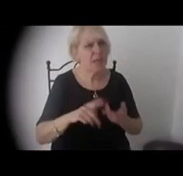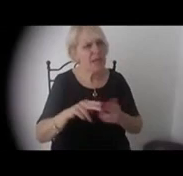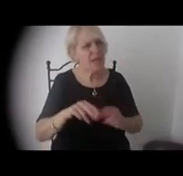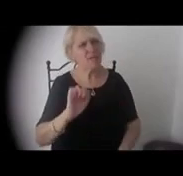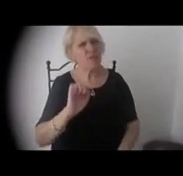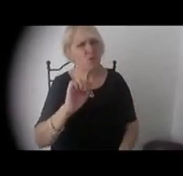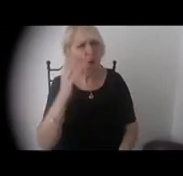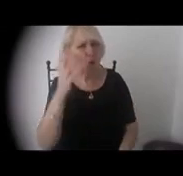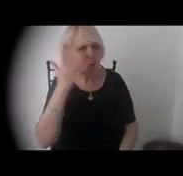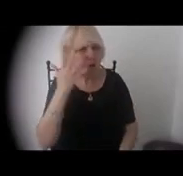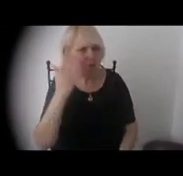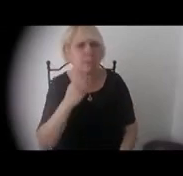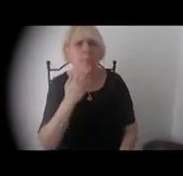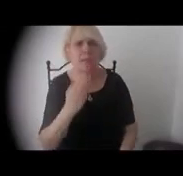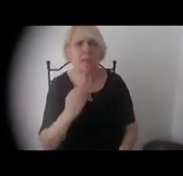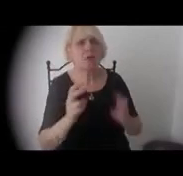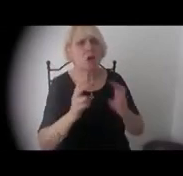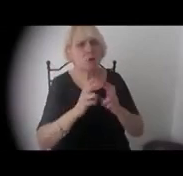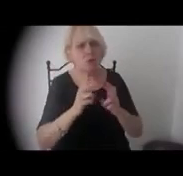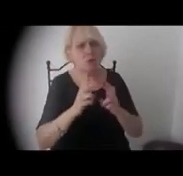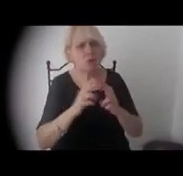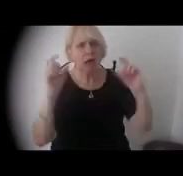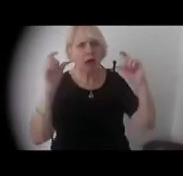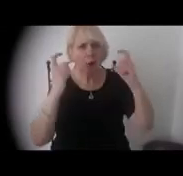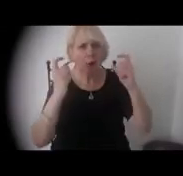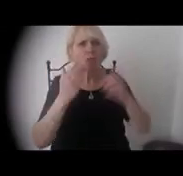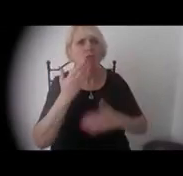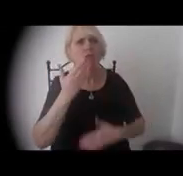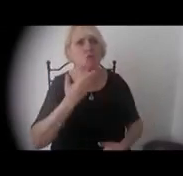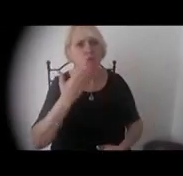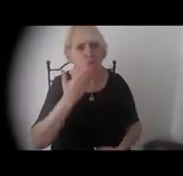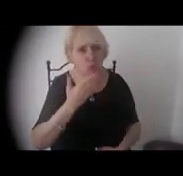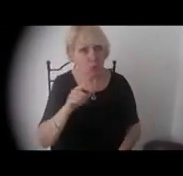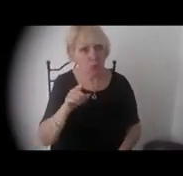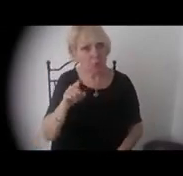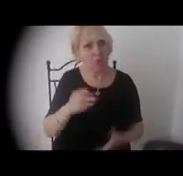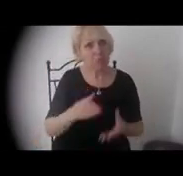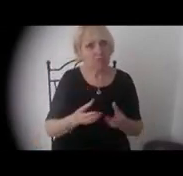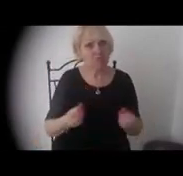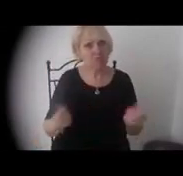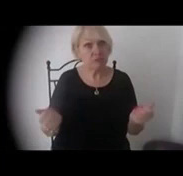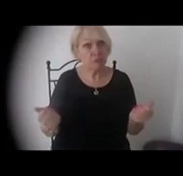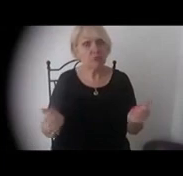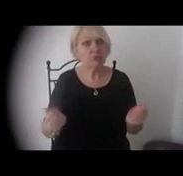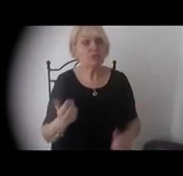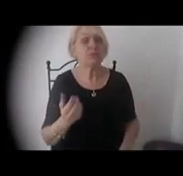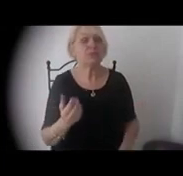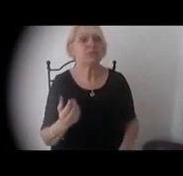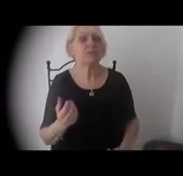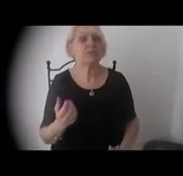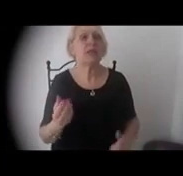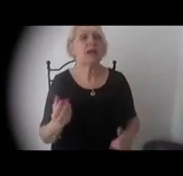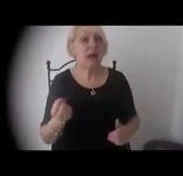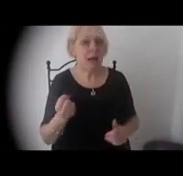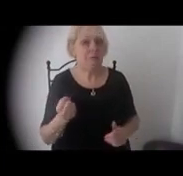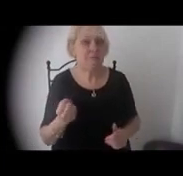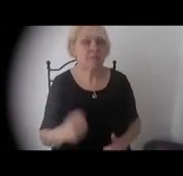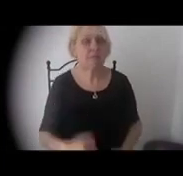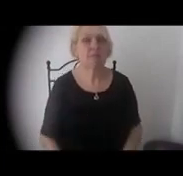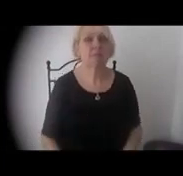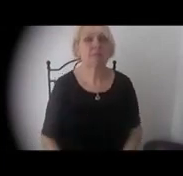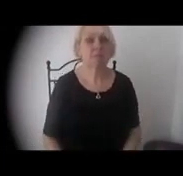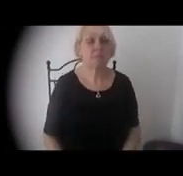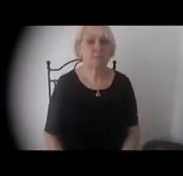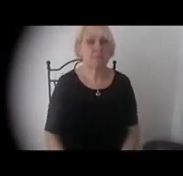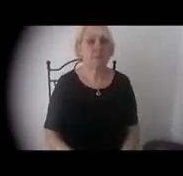anything, do contact your school or college. They do have resources. They will be able to communicate in terms of what September will